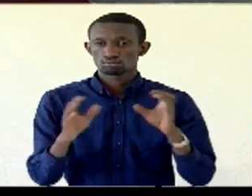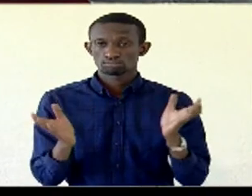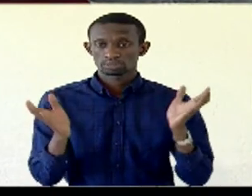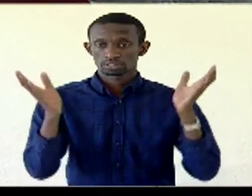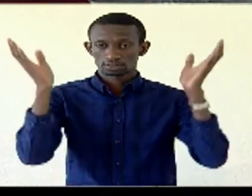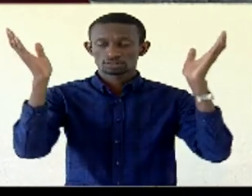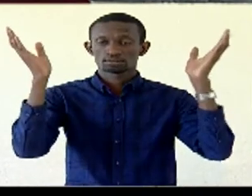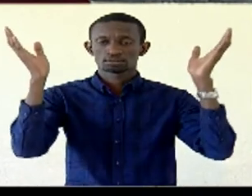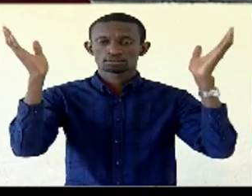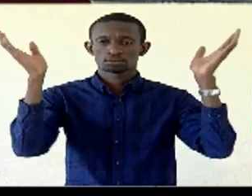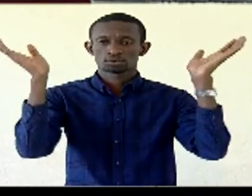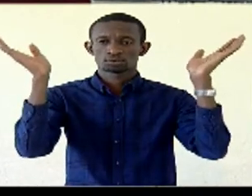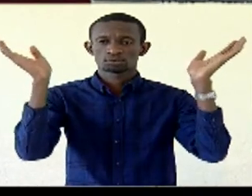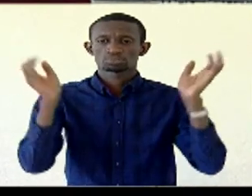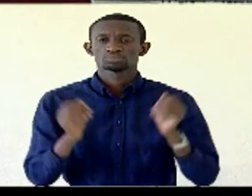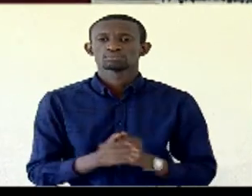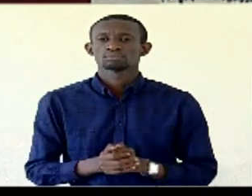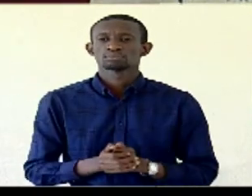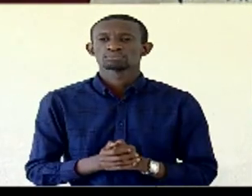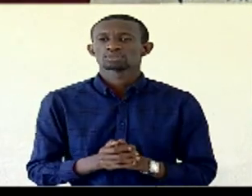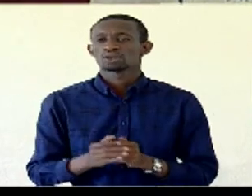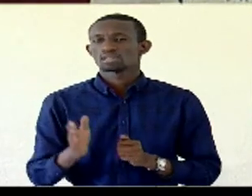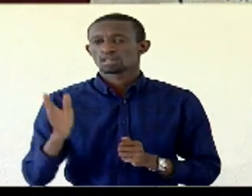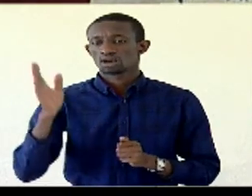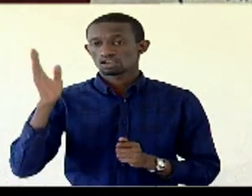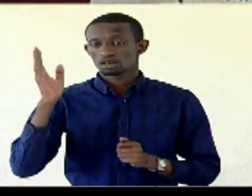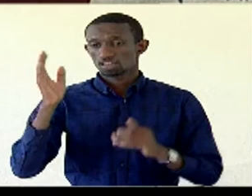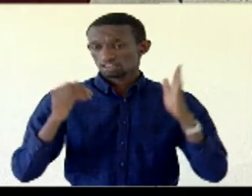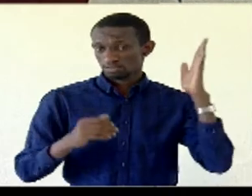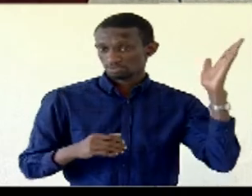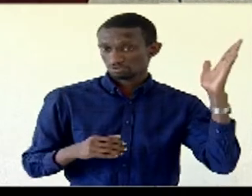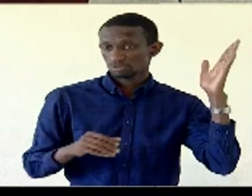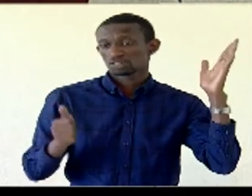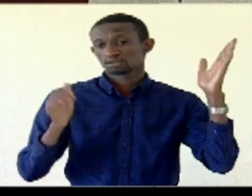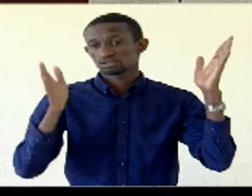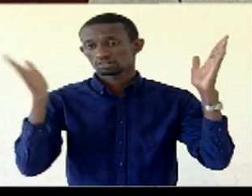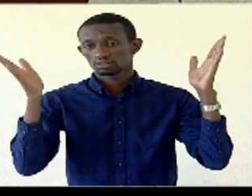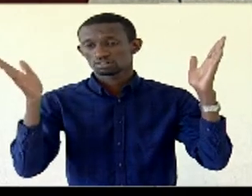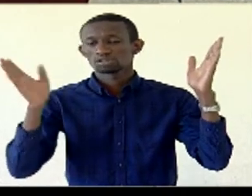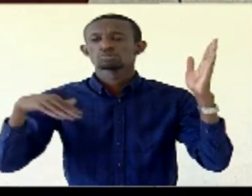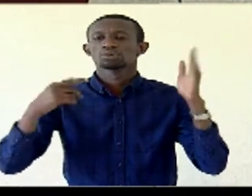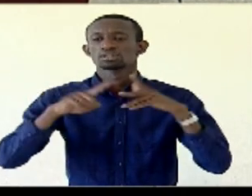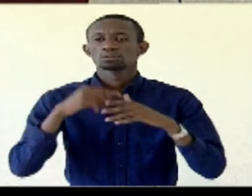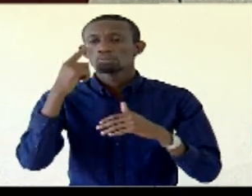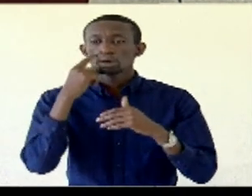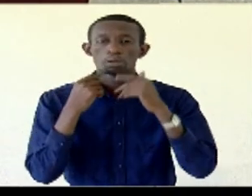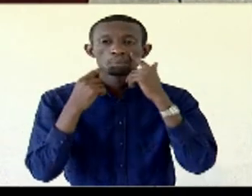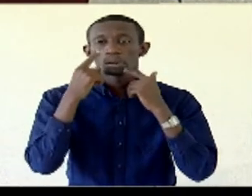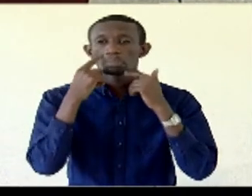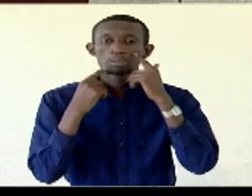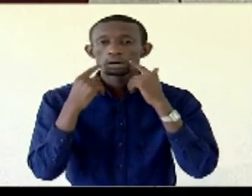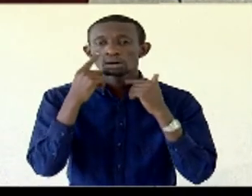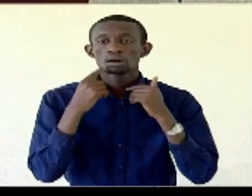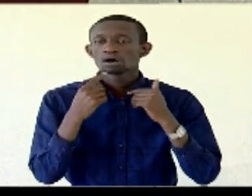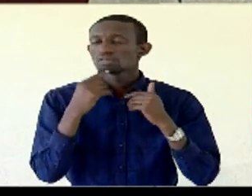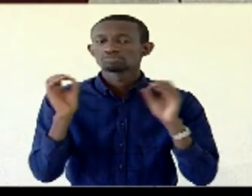straight to the left and to the right until I start crying. And they